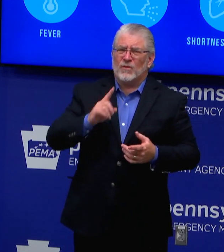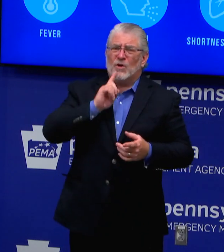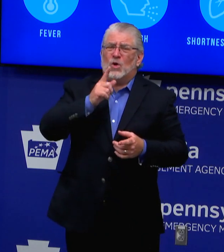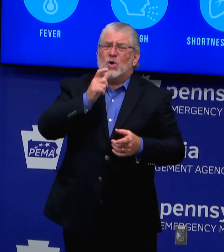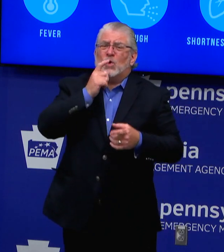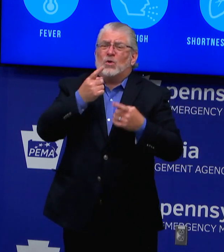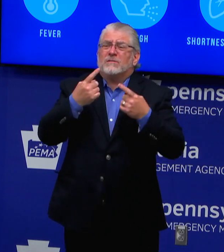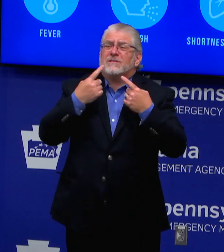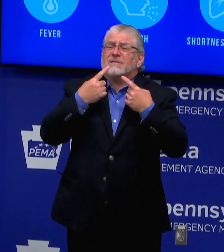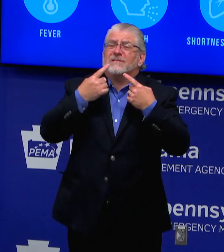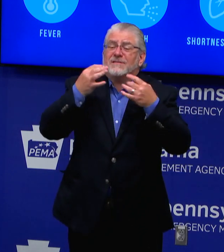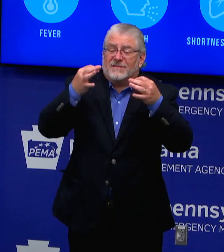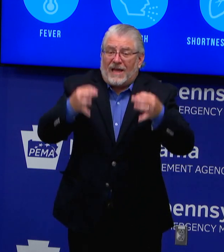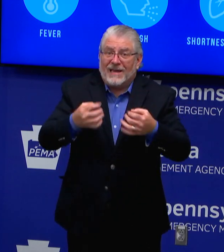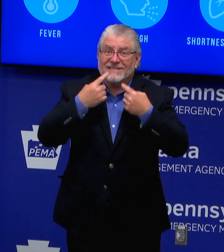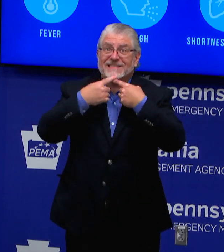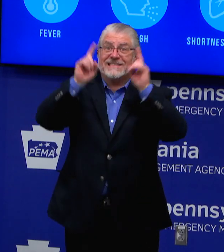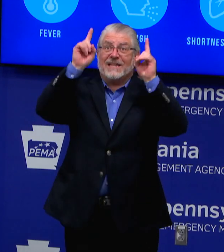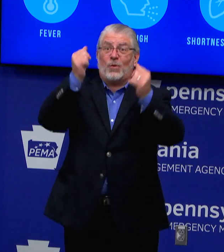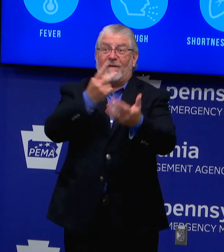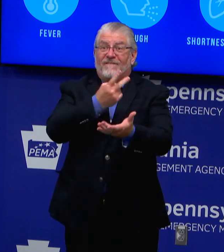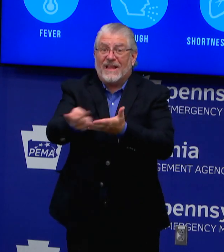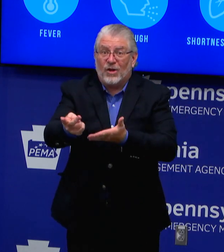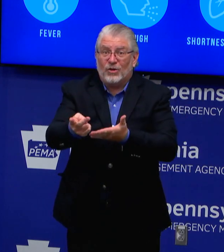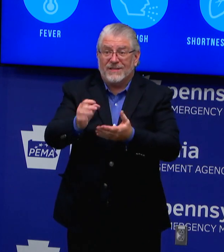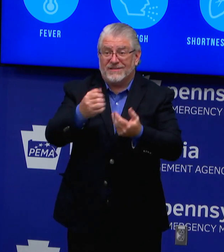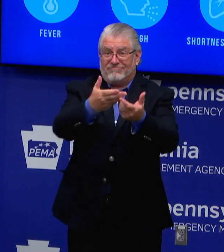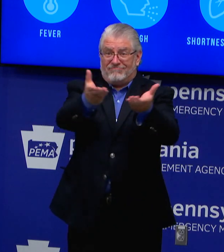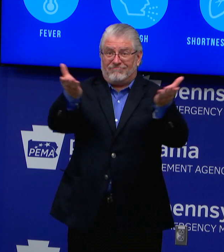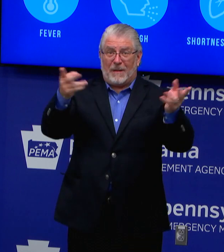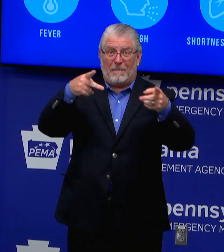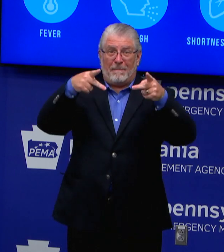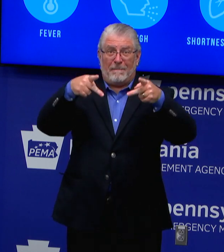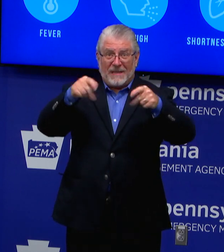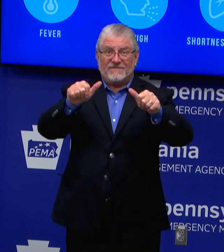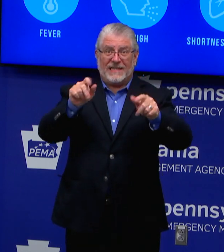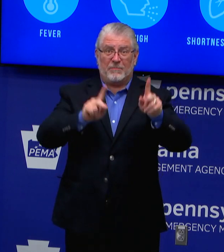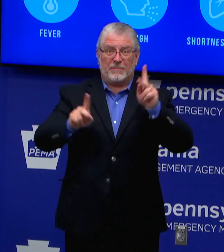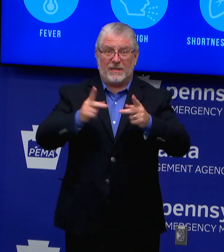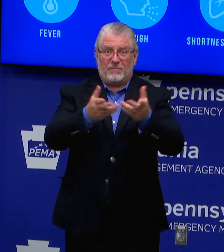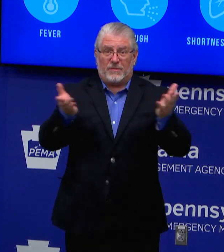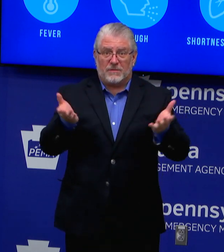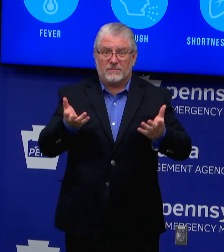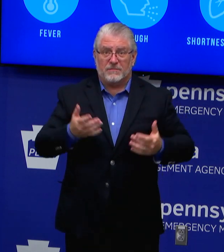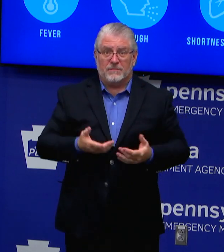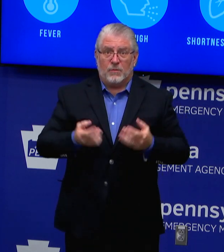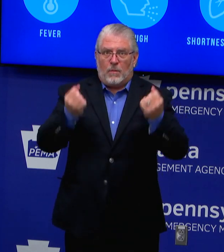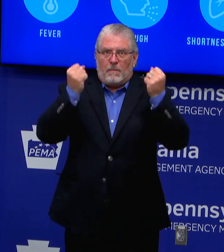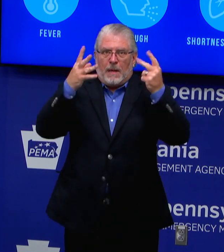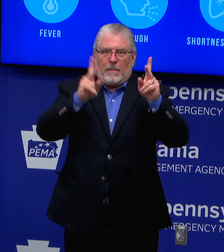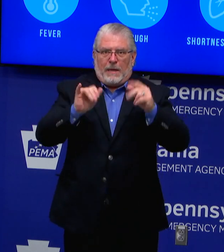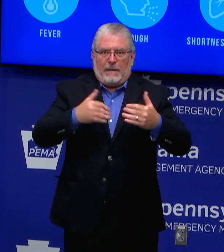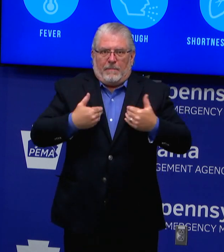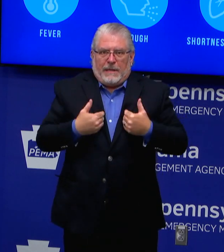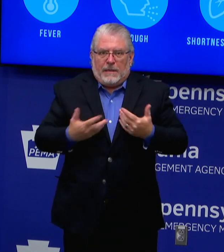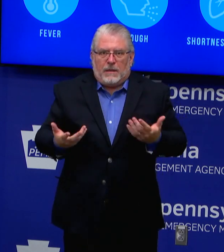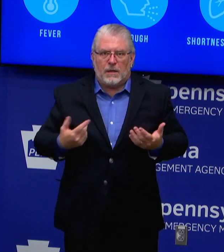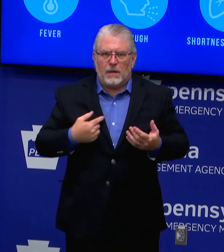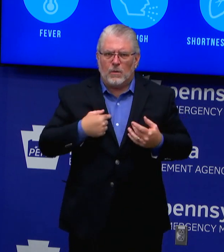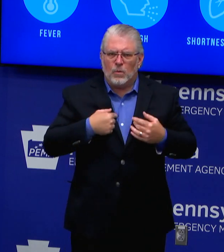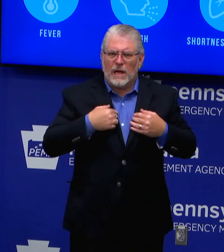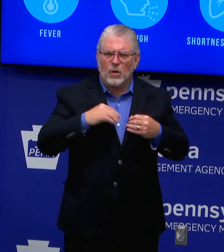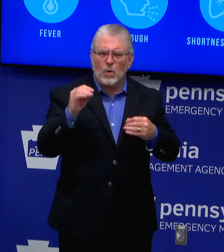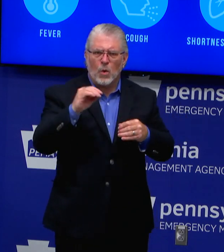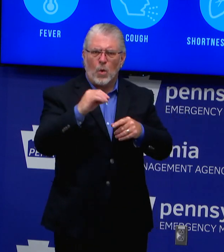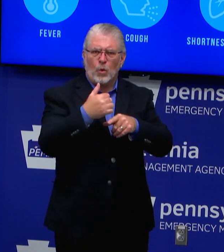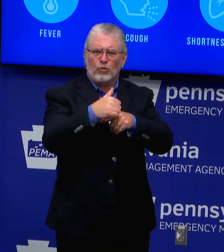single one of us. Now, I guess there are a lot of people like me who haven't been trained in public health, and we can learn a lot